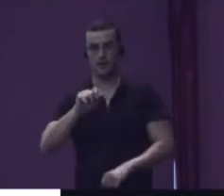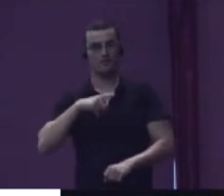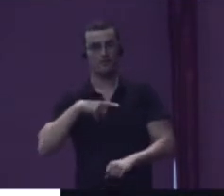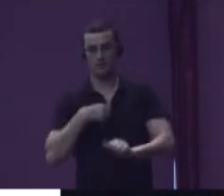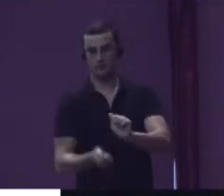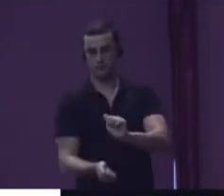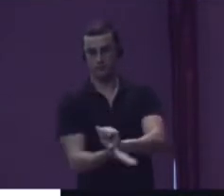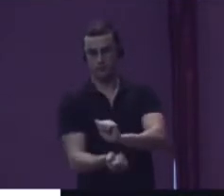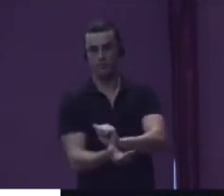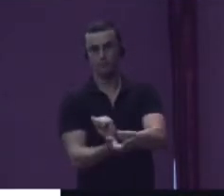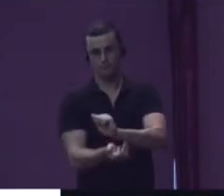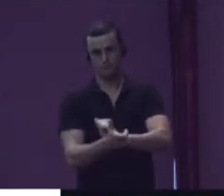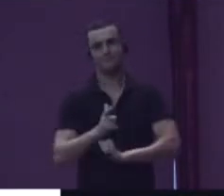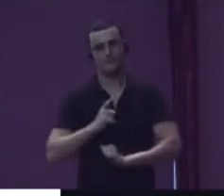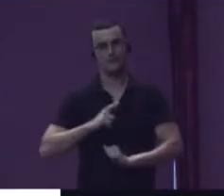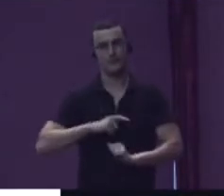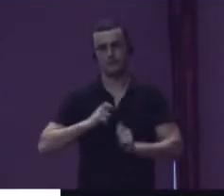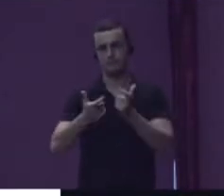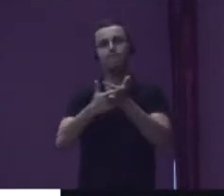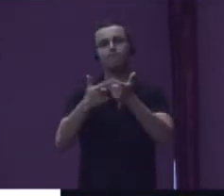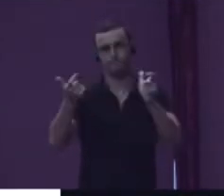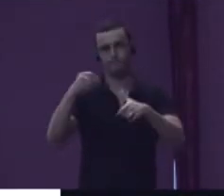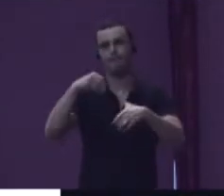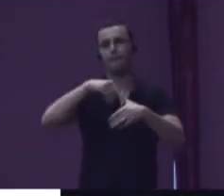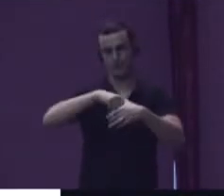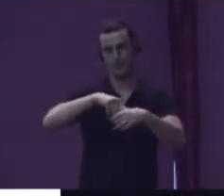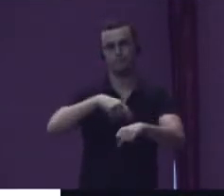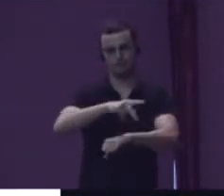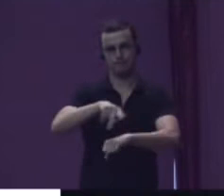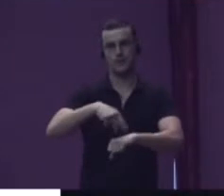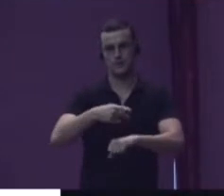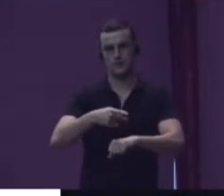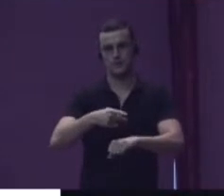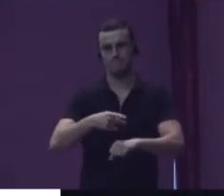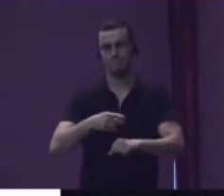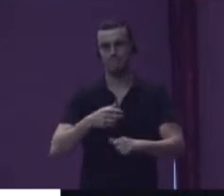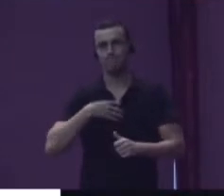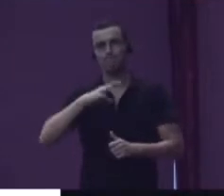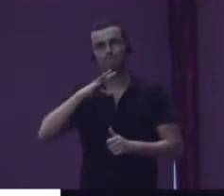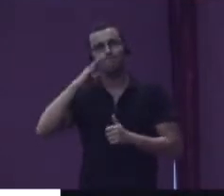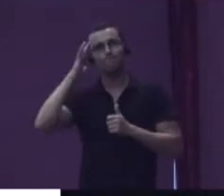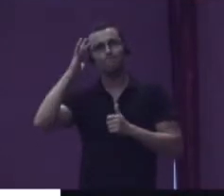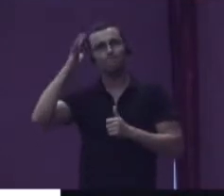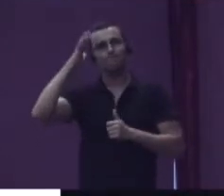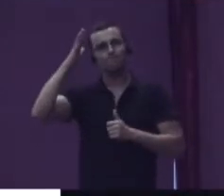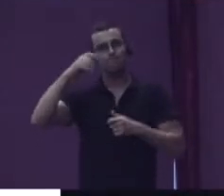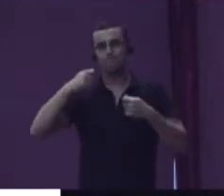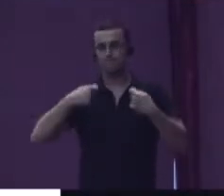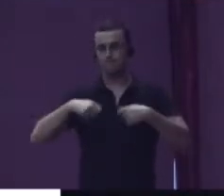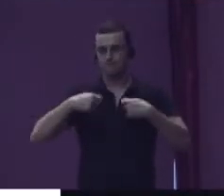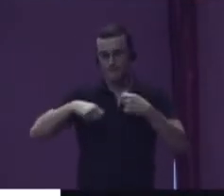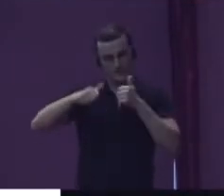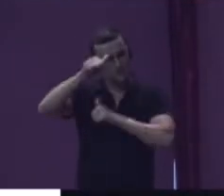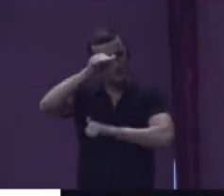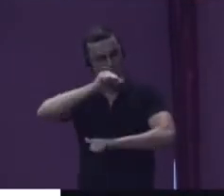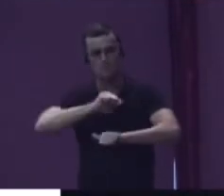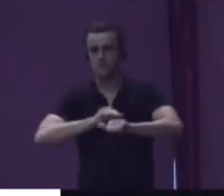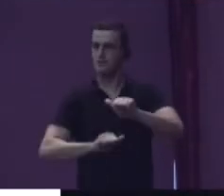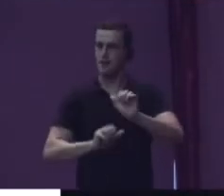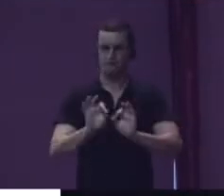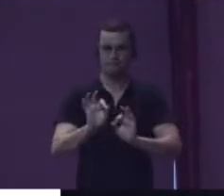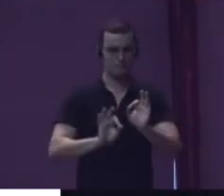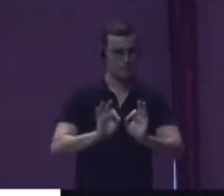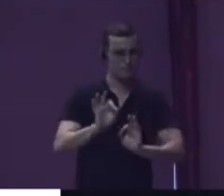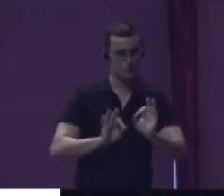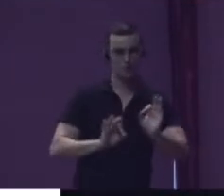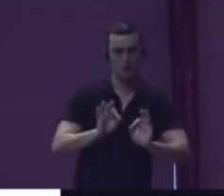changed. And programs that organizations were sponsoring suddenly found funding cut off and everything. And